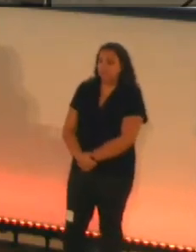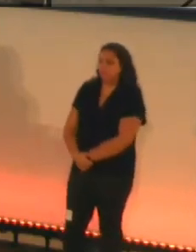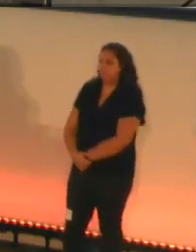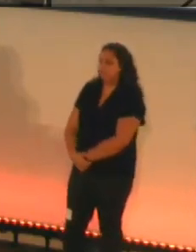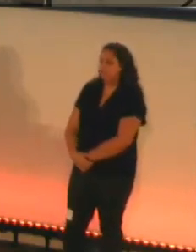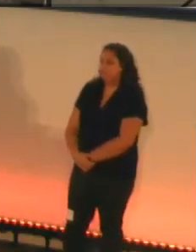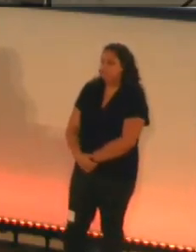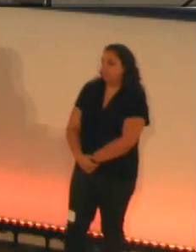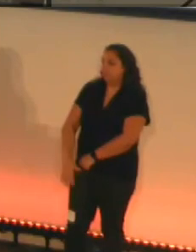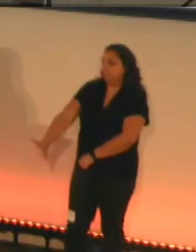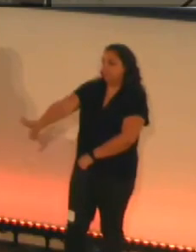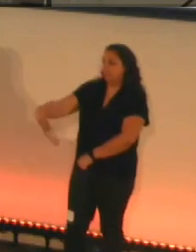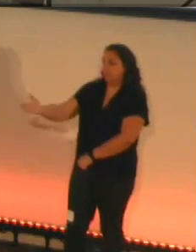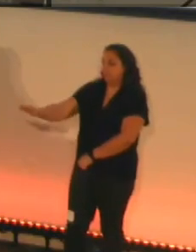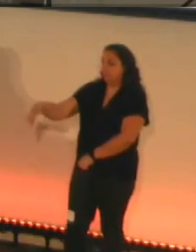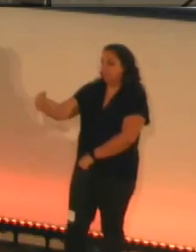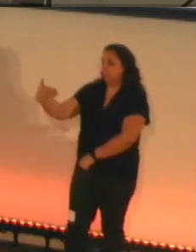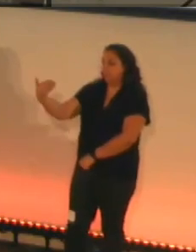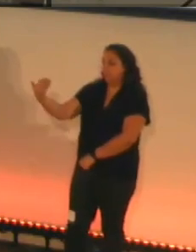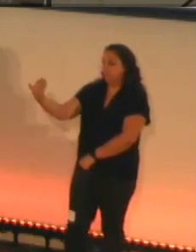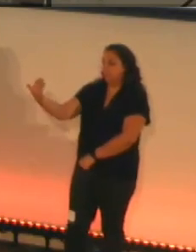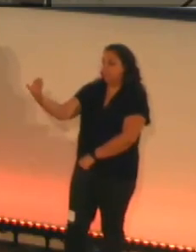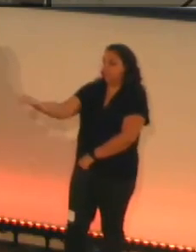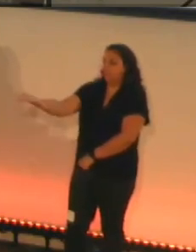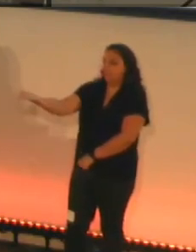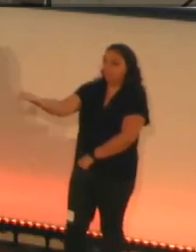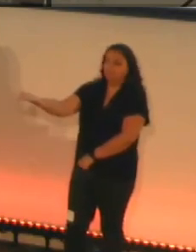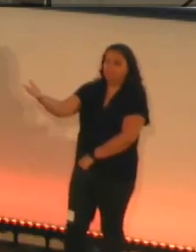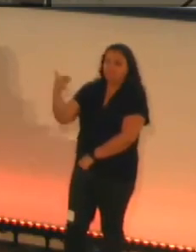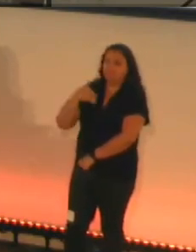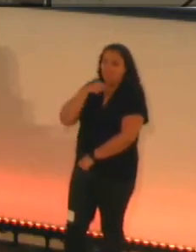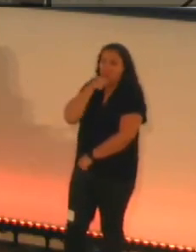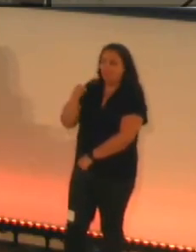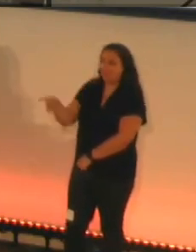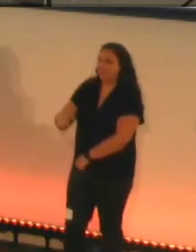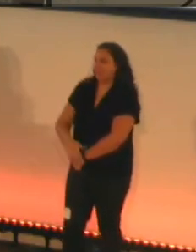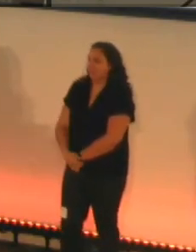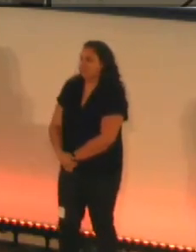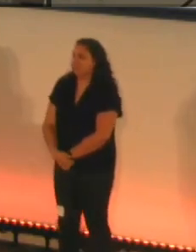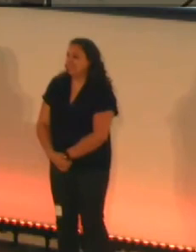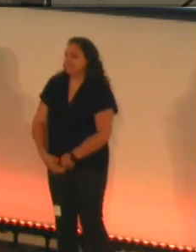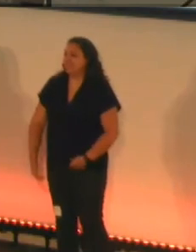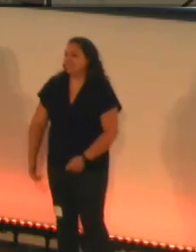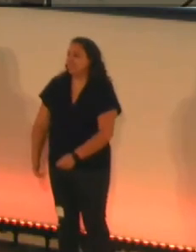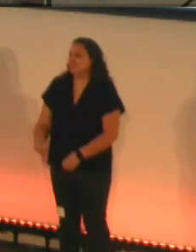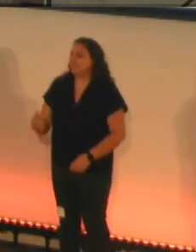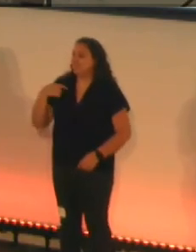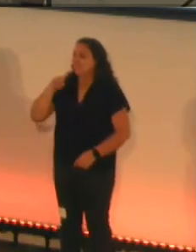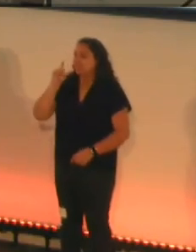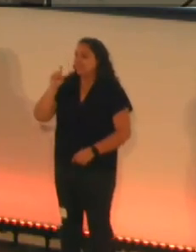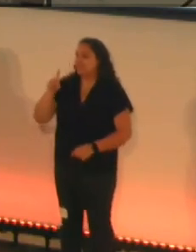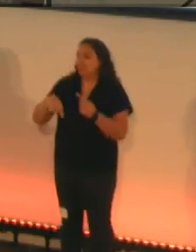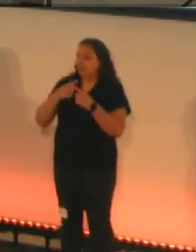Yes, in the back. I'm gonna like start like transition. Oh no, you have a microphone. You go first. Thank you. I was just gonna ask you about your